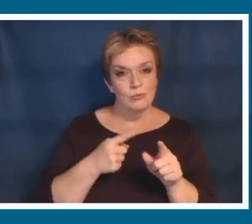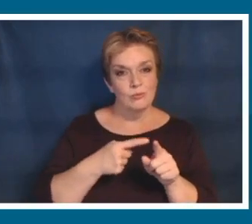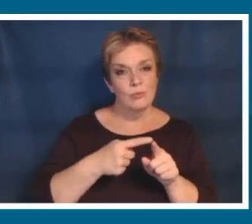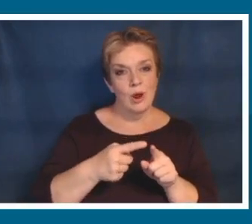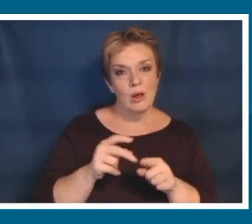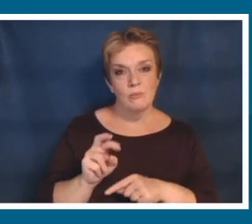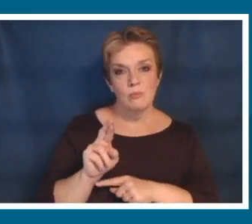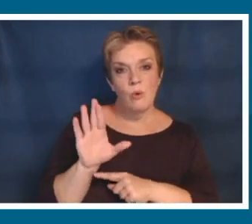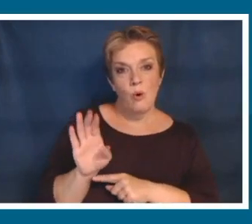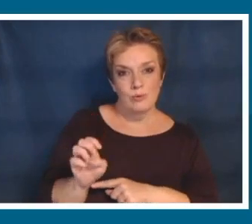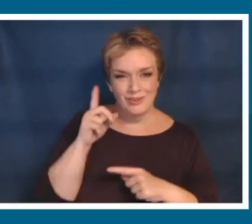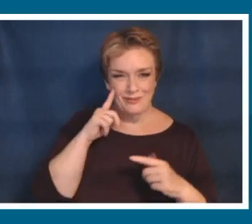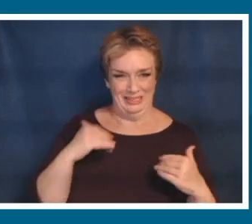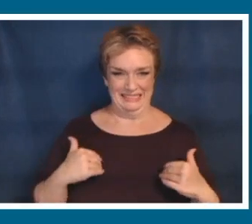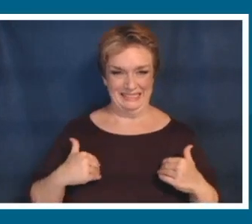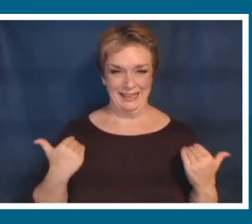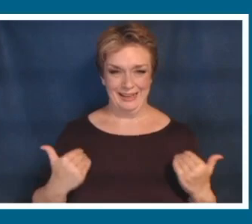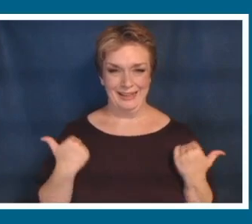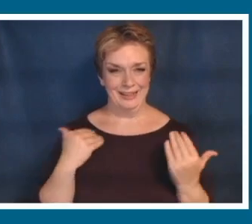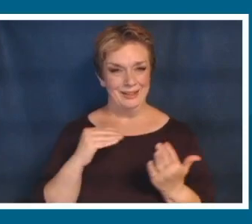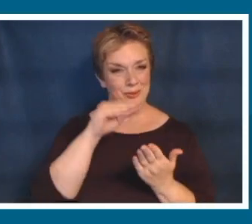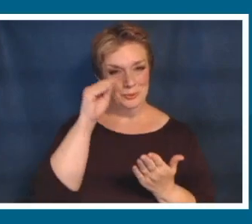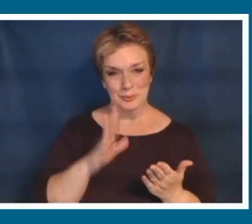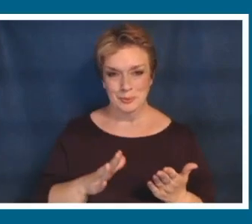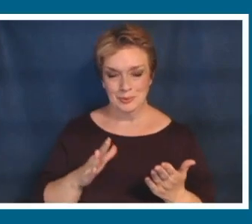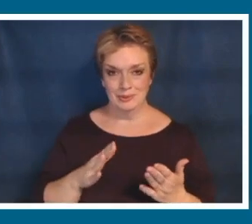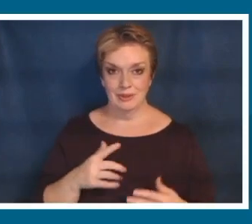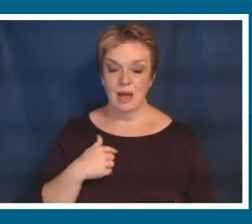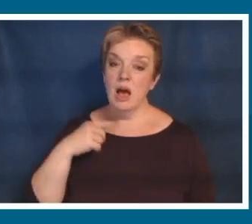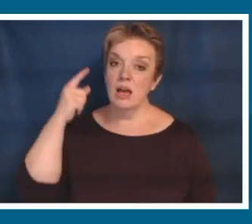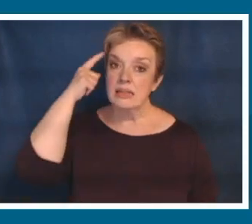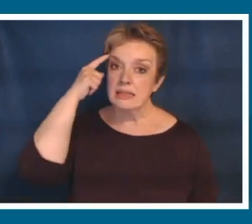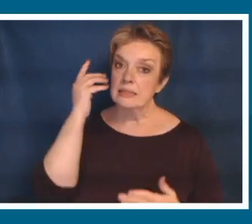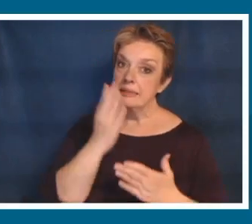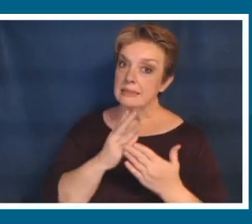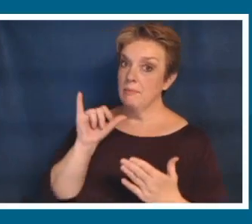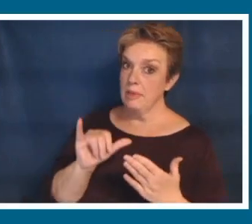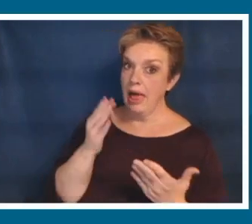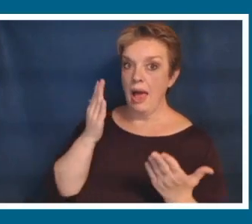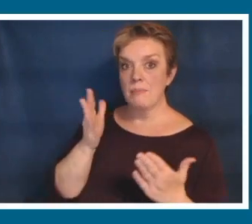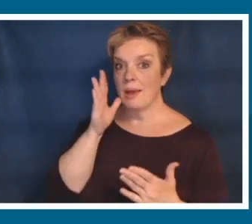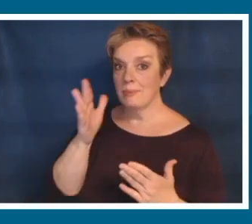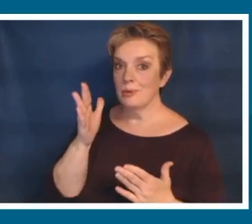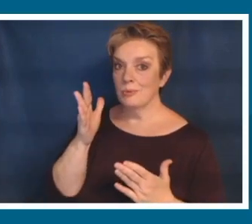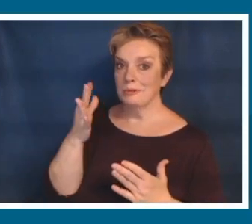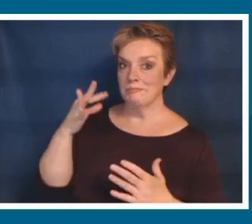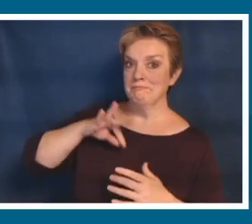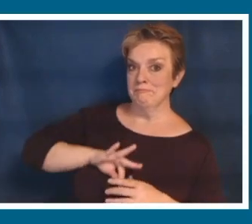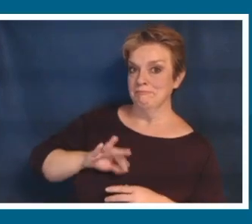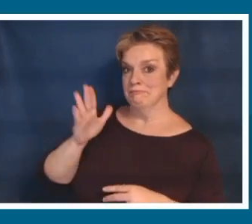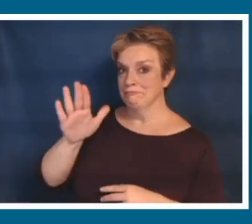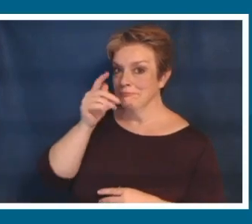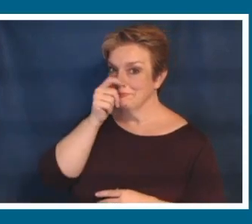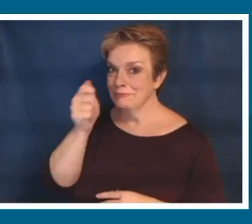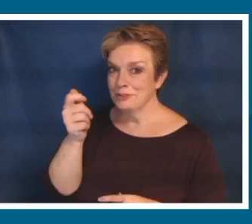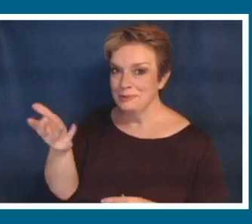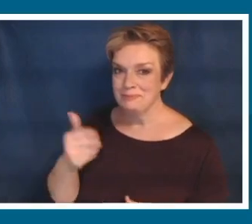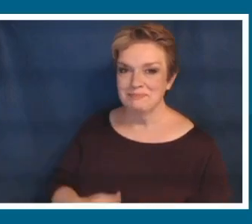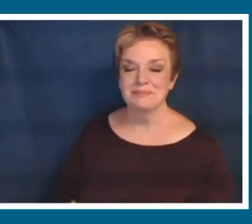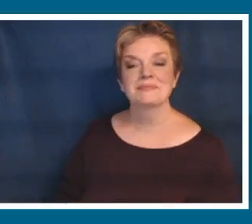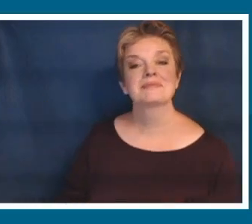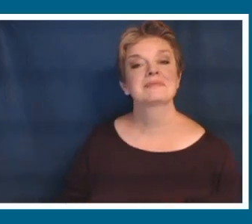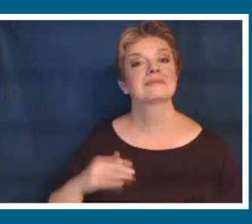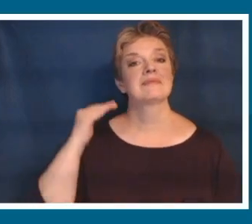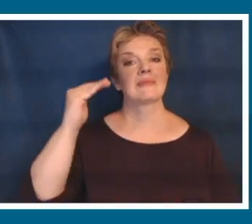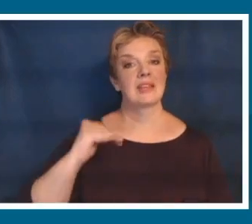youngest of our students. And I think some of those posts might be of real interest to you, but great. All right, next question from